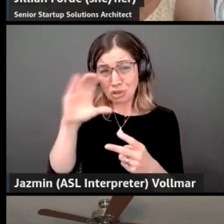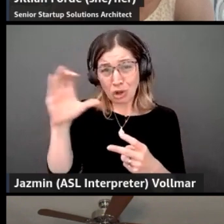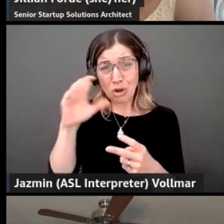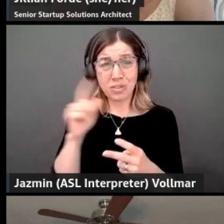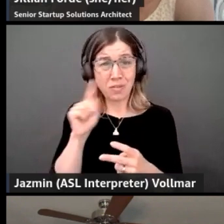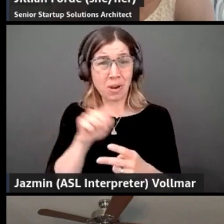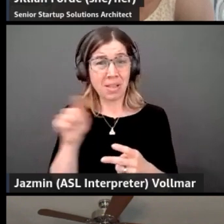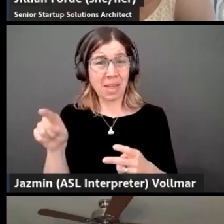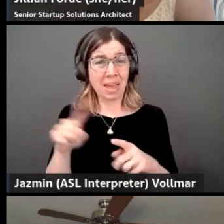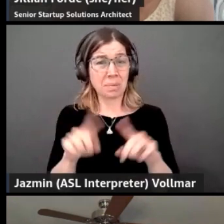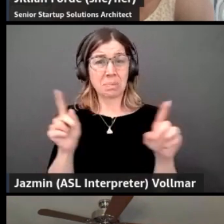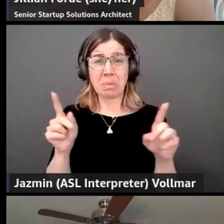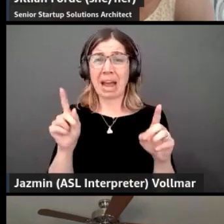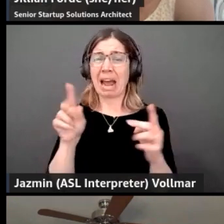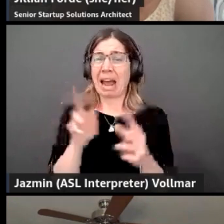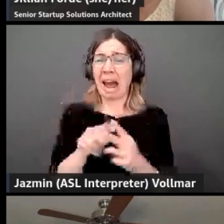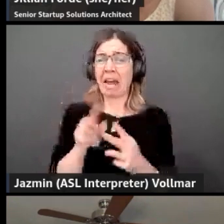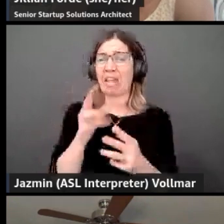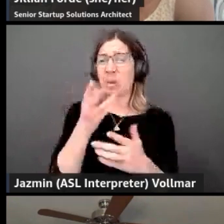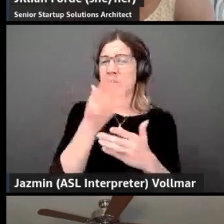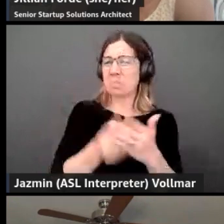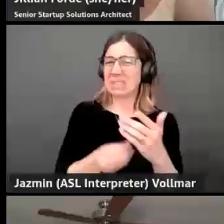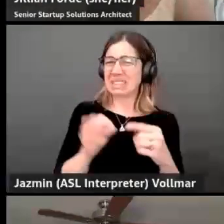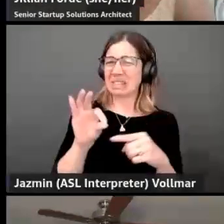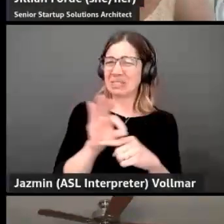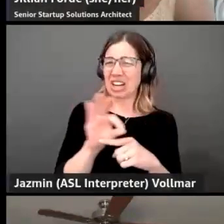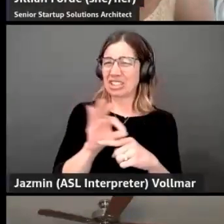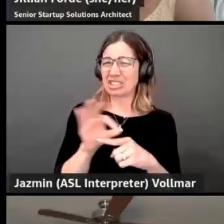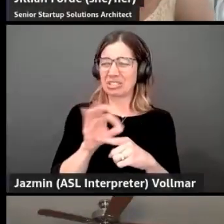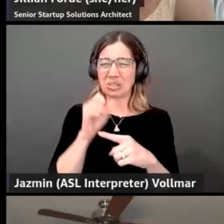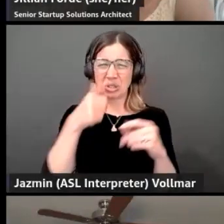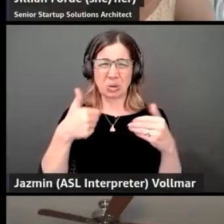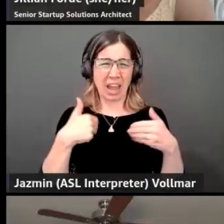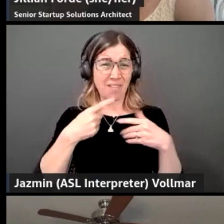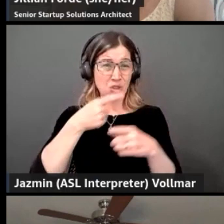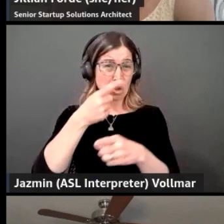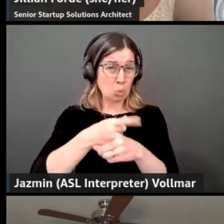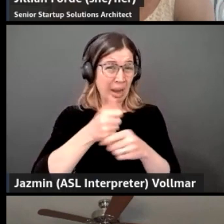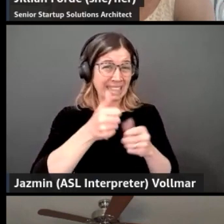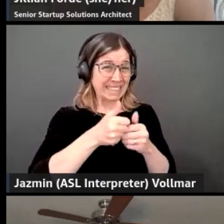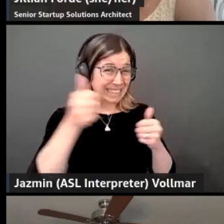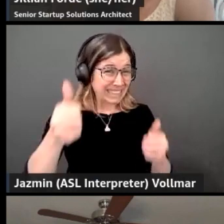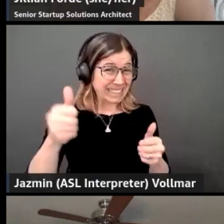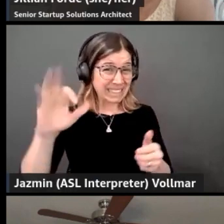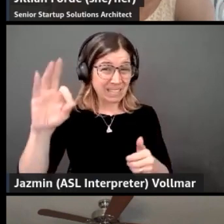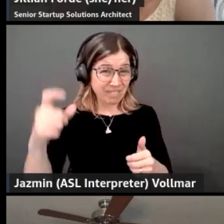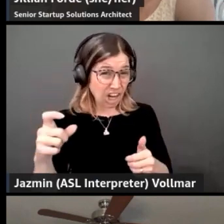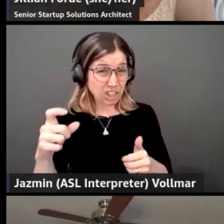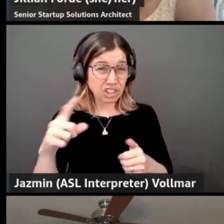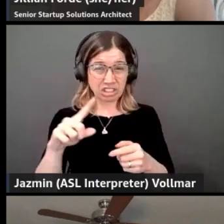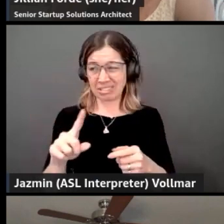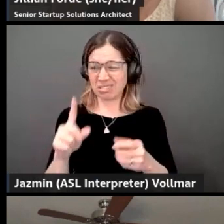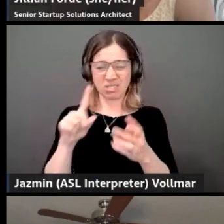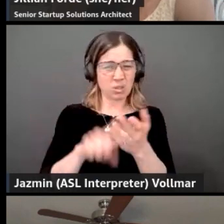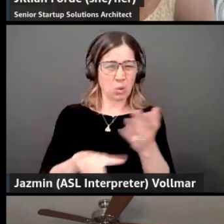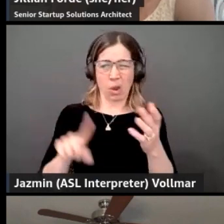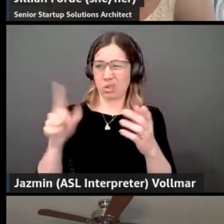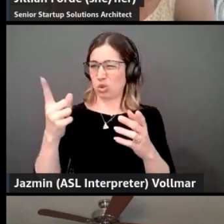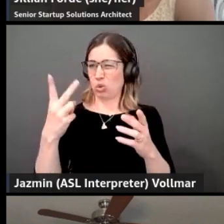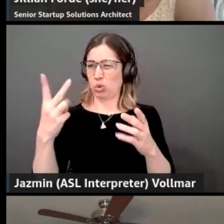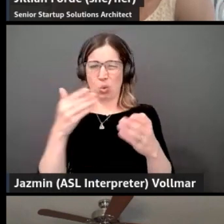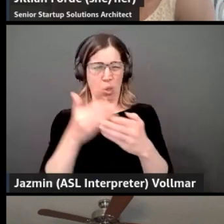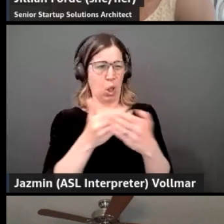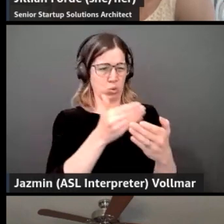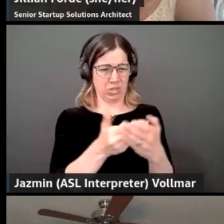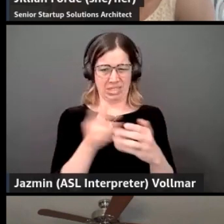But either there was some missing functionality in terms of not having the right distance functions to be able to find, what are my two closest vectors,